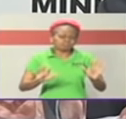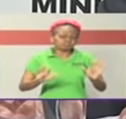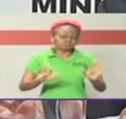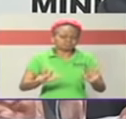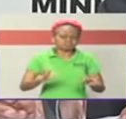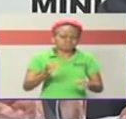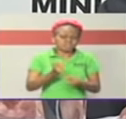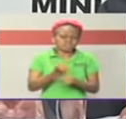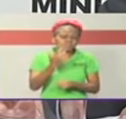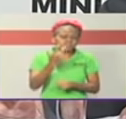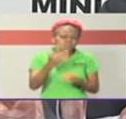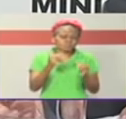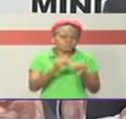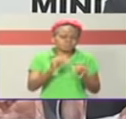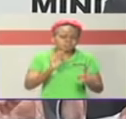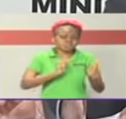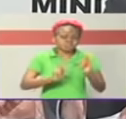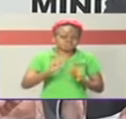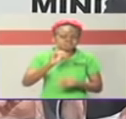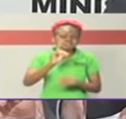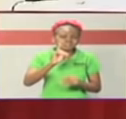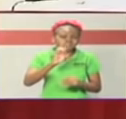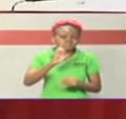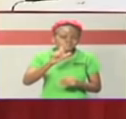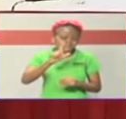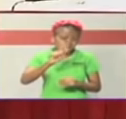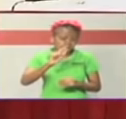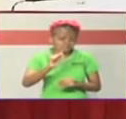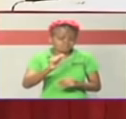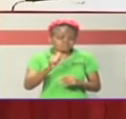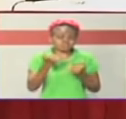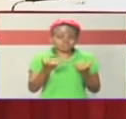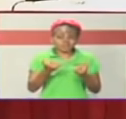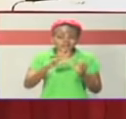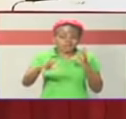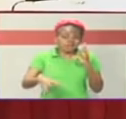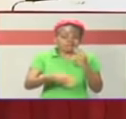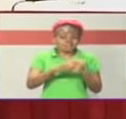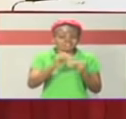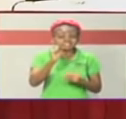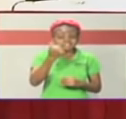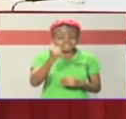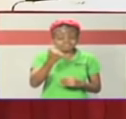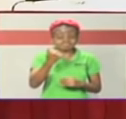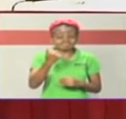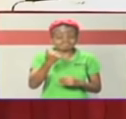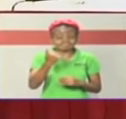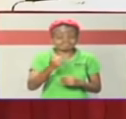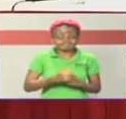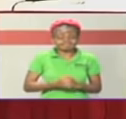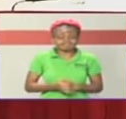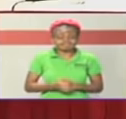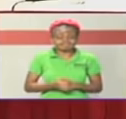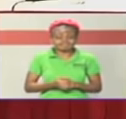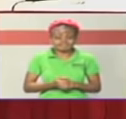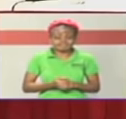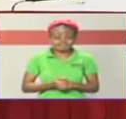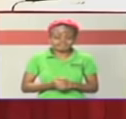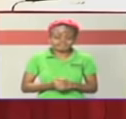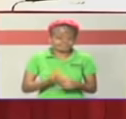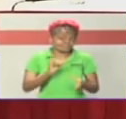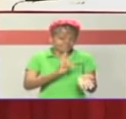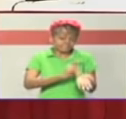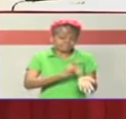more Delta cases. That brings our total count up to what, 10? 10. Dr. Richards might have further information on how